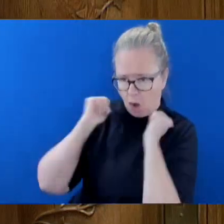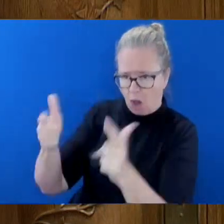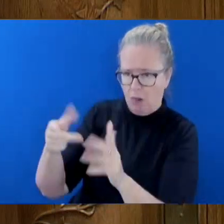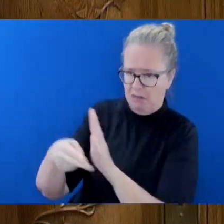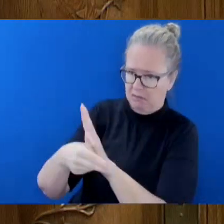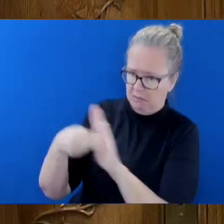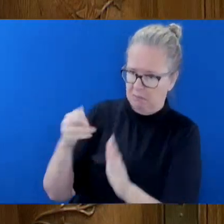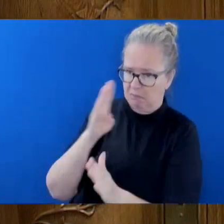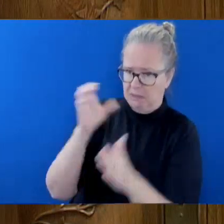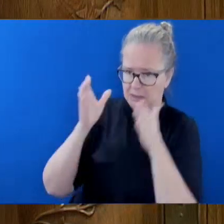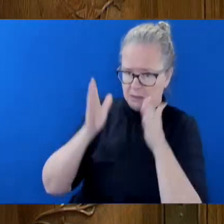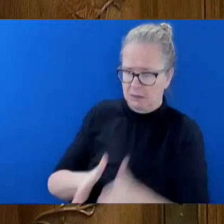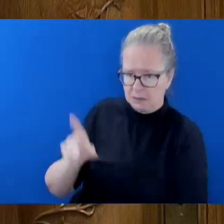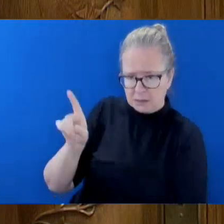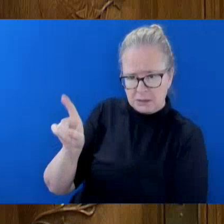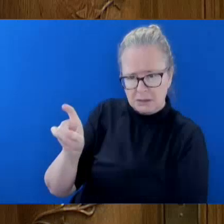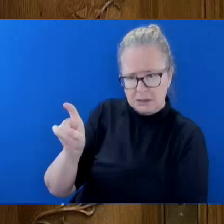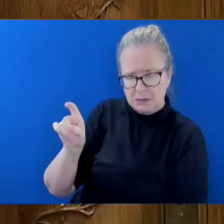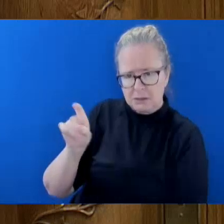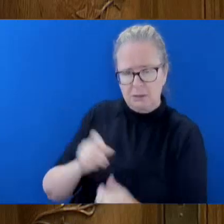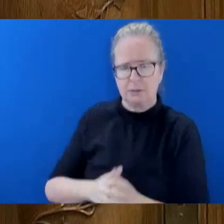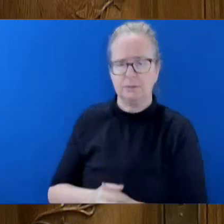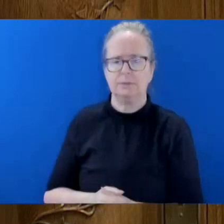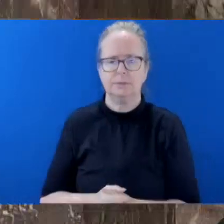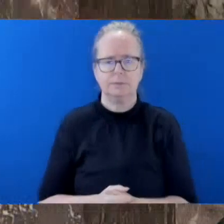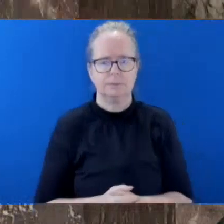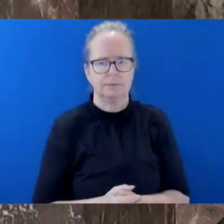Government House Leader. Thank you, Honourable Speaker.